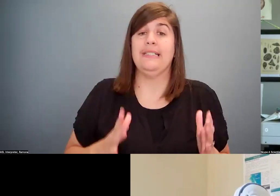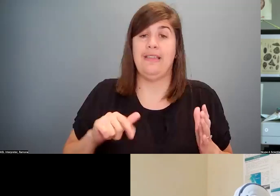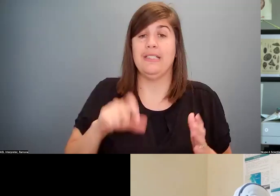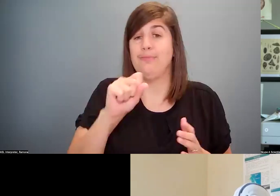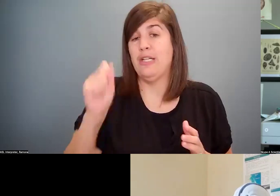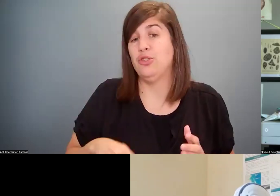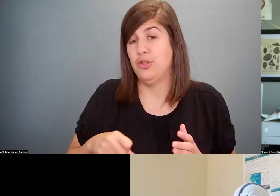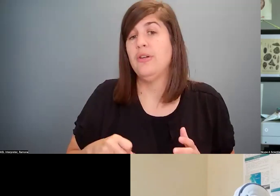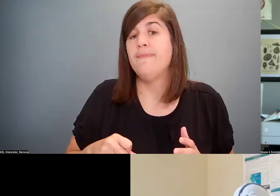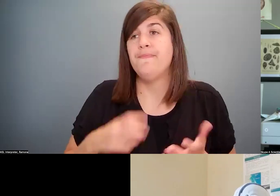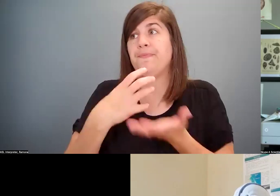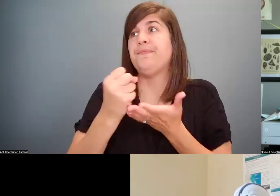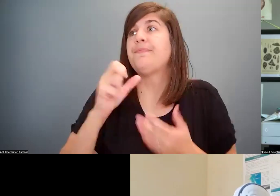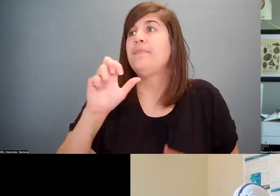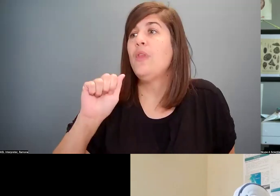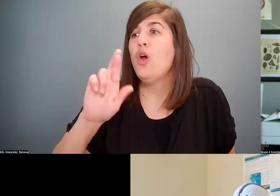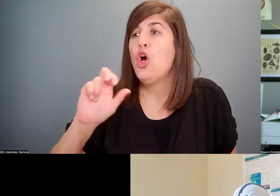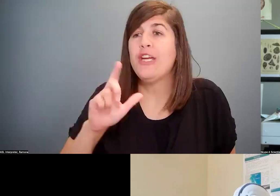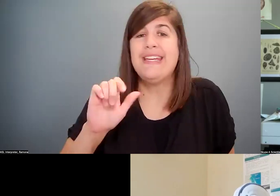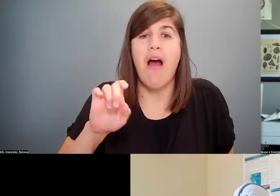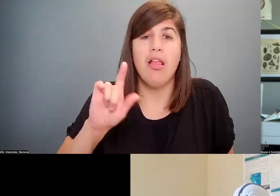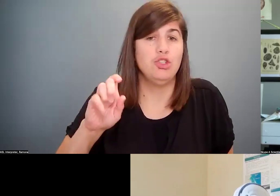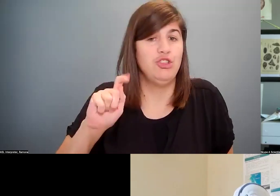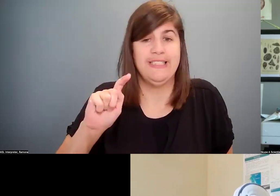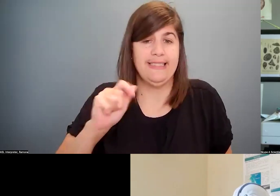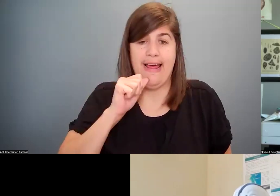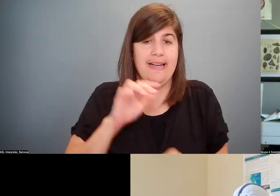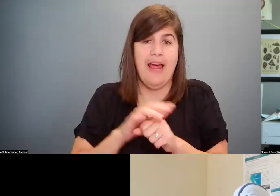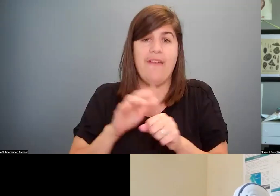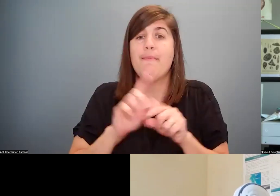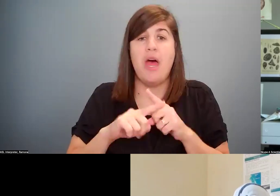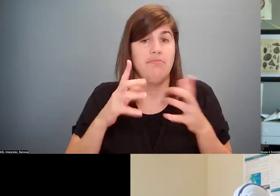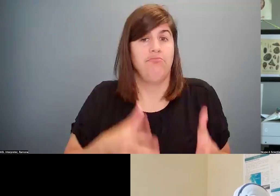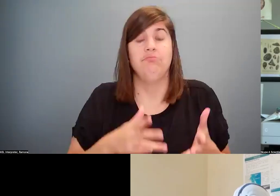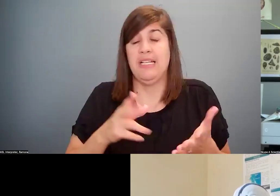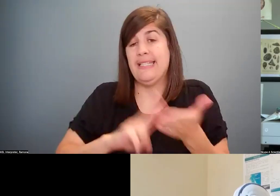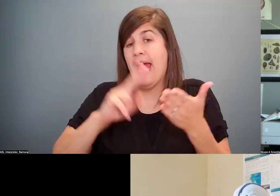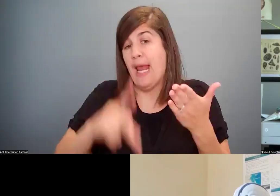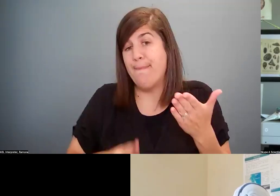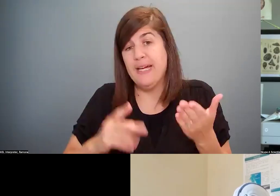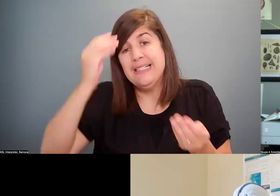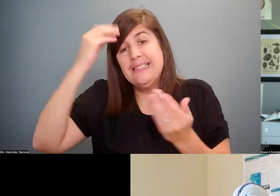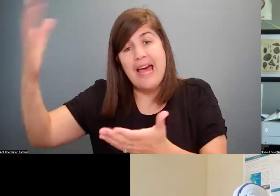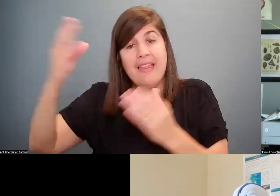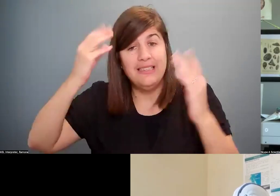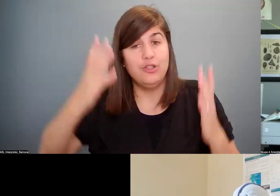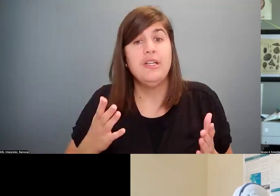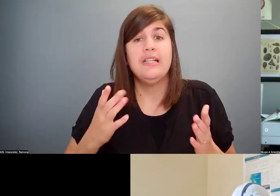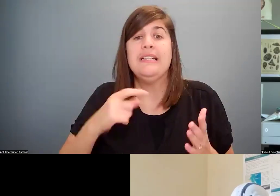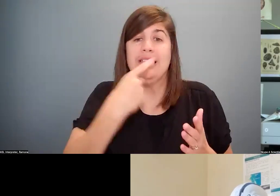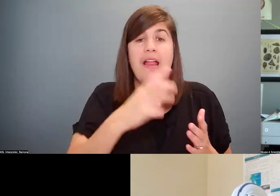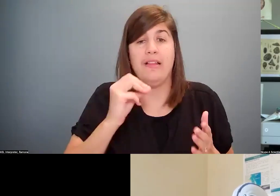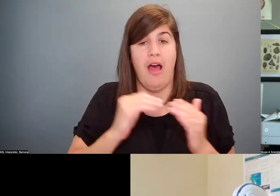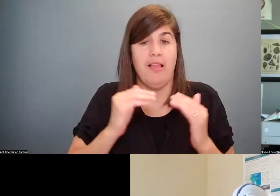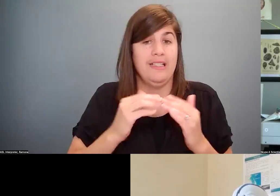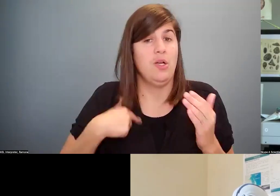out of archaeologists, but otherwise we've got everybody else. So feel free to sign up. tell teachers, please tell your colleagues that we're here